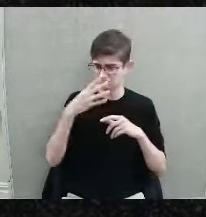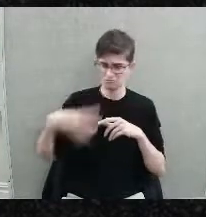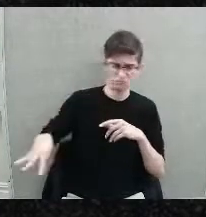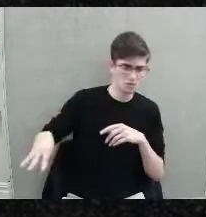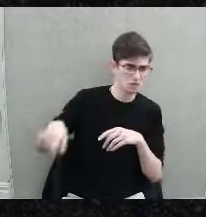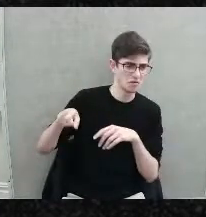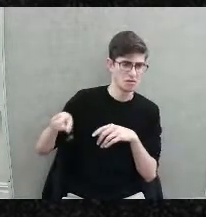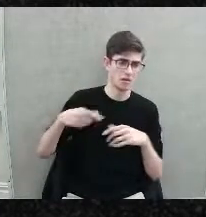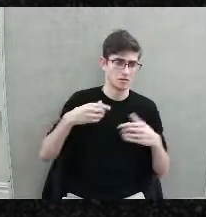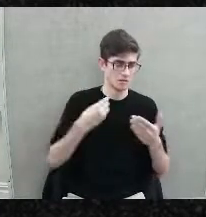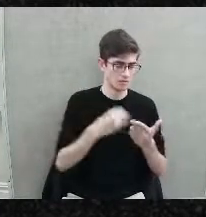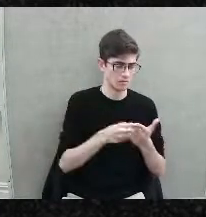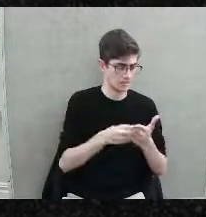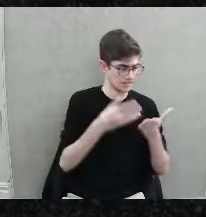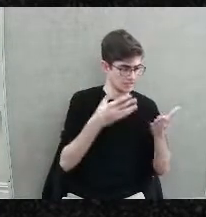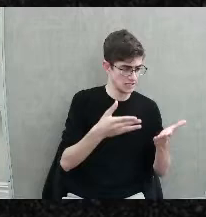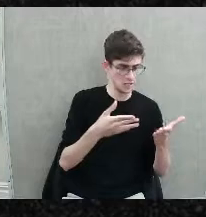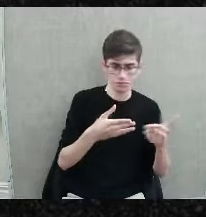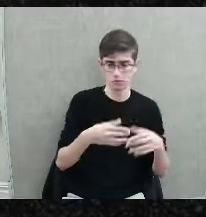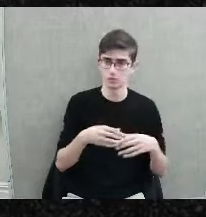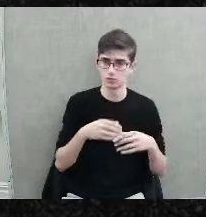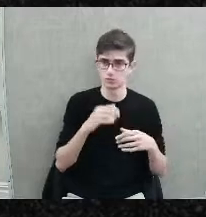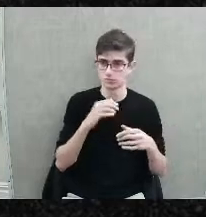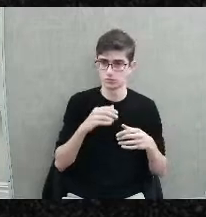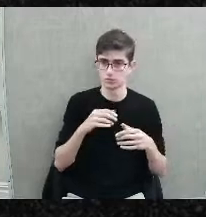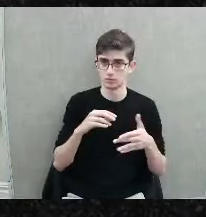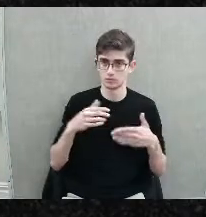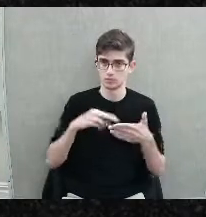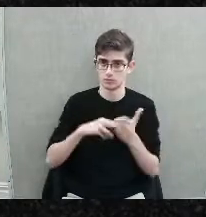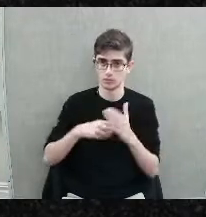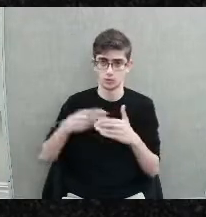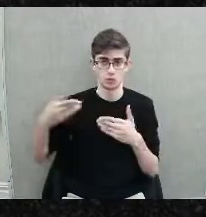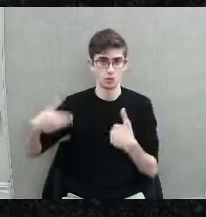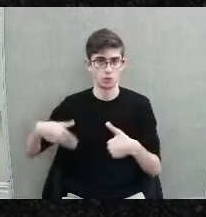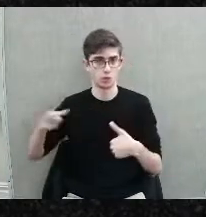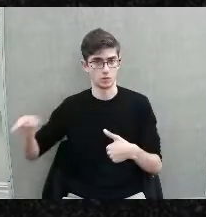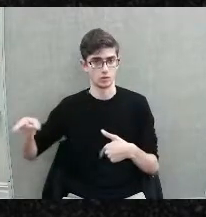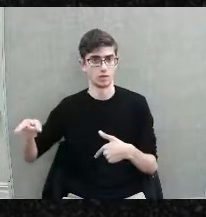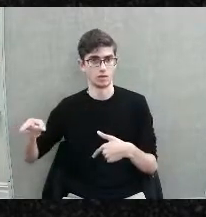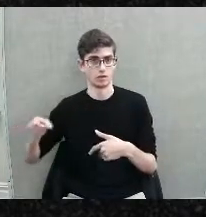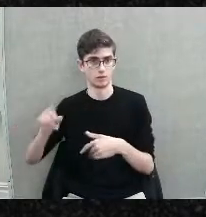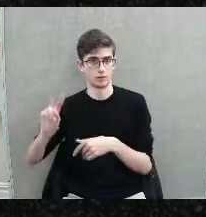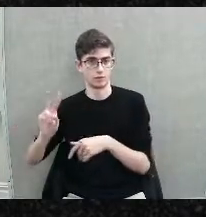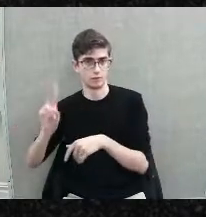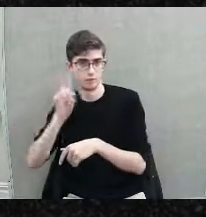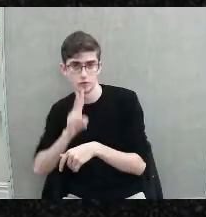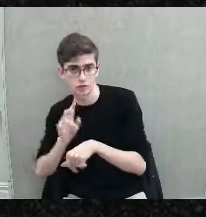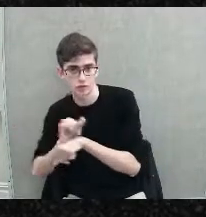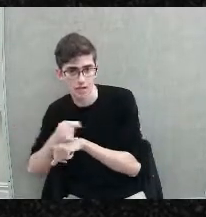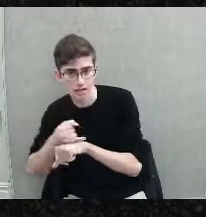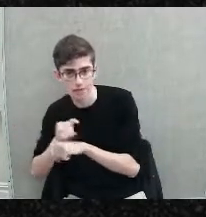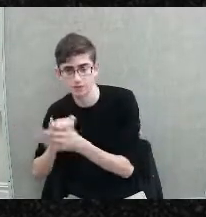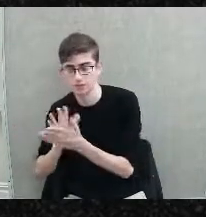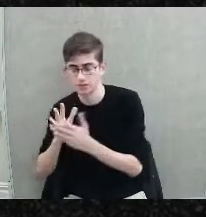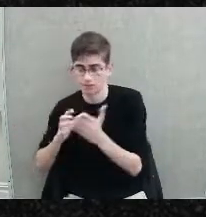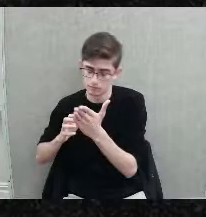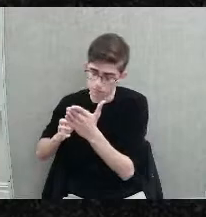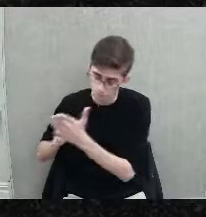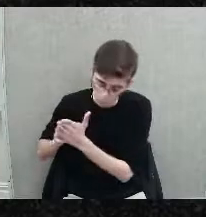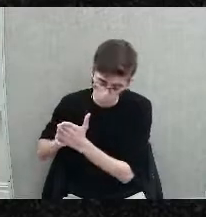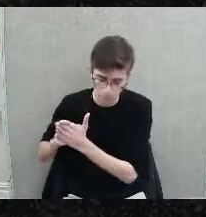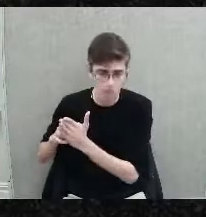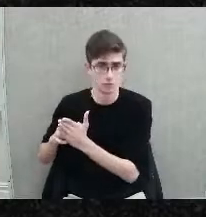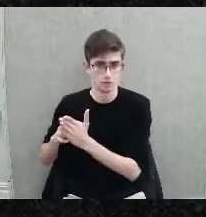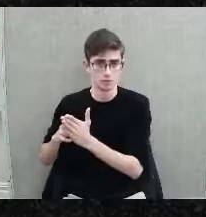gonna have all this money lying around. In fact, it increases the vulnerability exponentially, right? So what happened is a number of